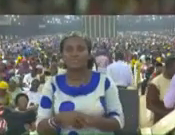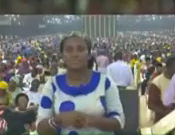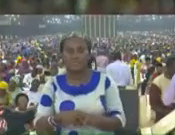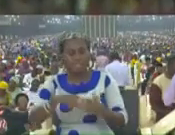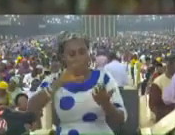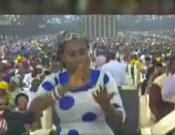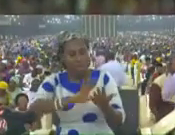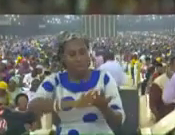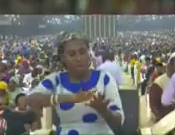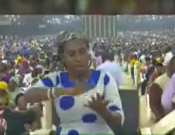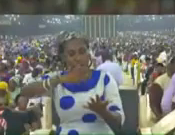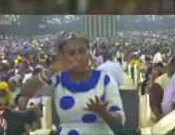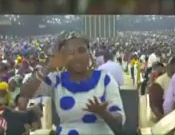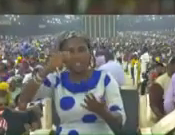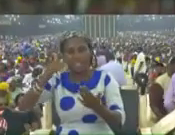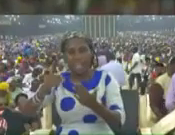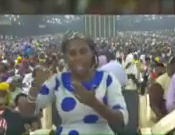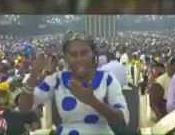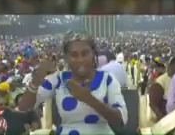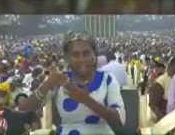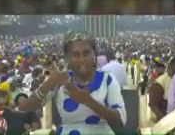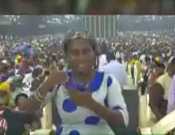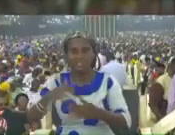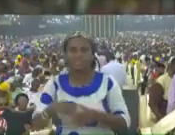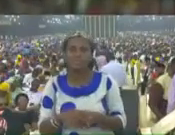Glory Ahead.